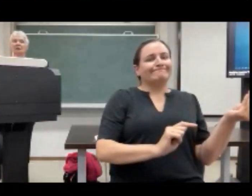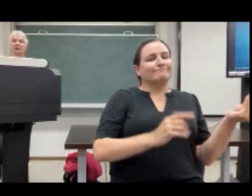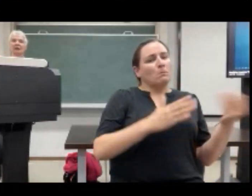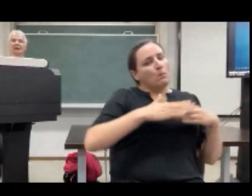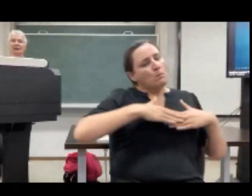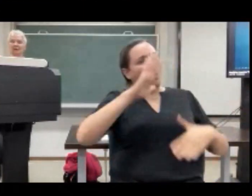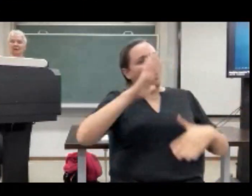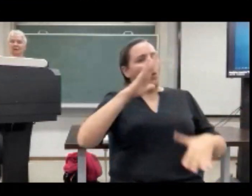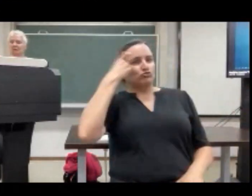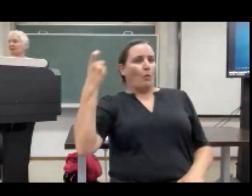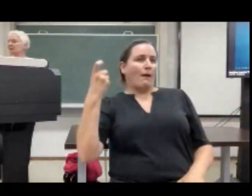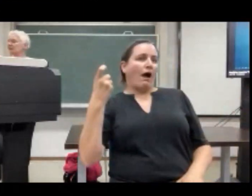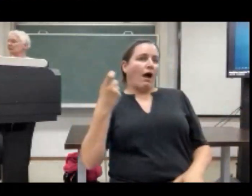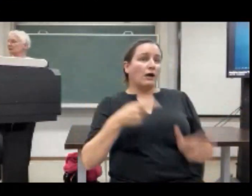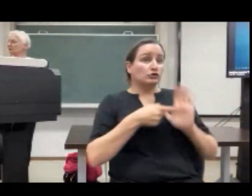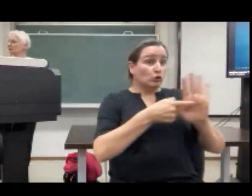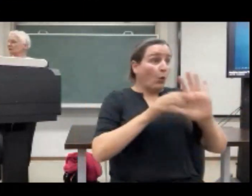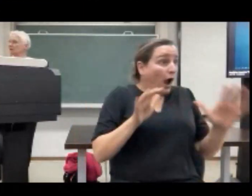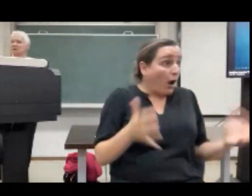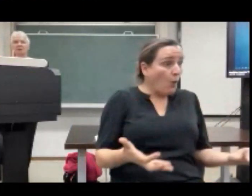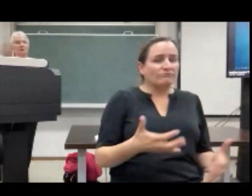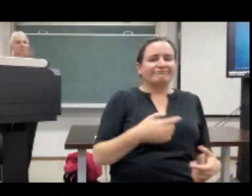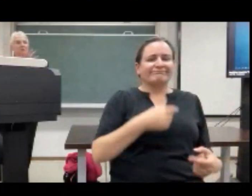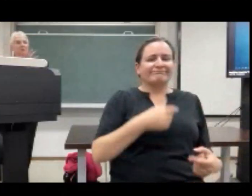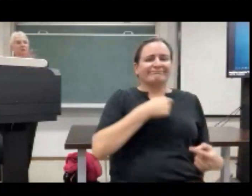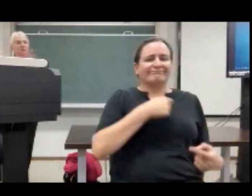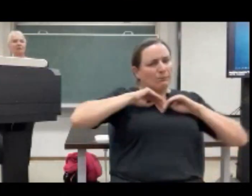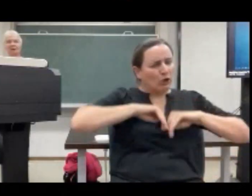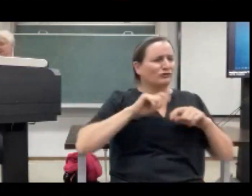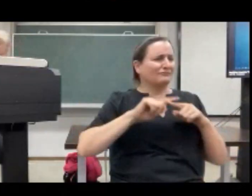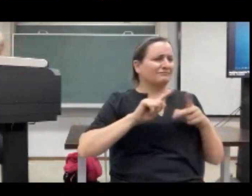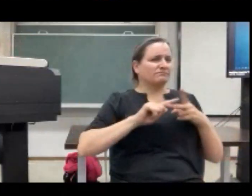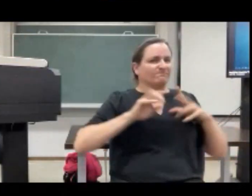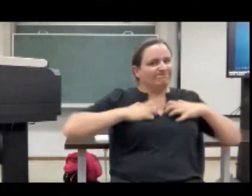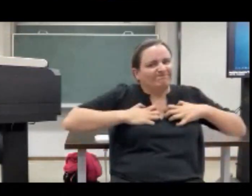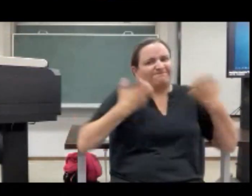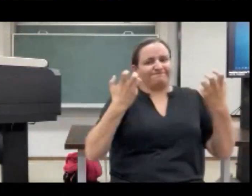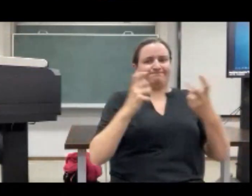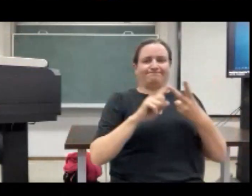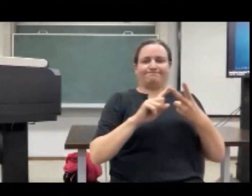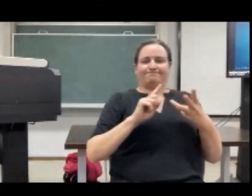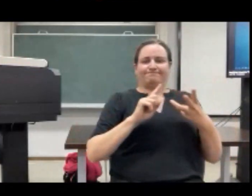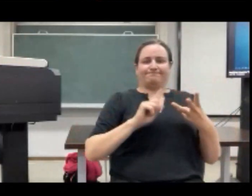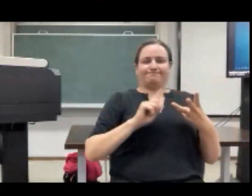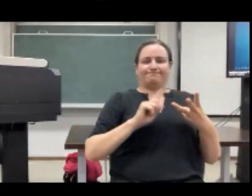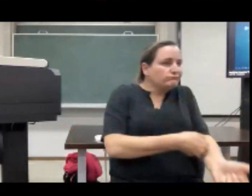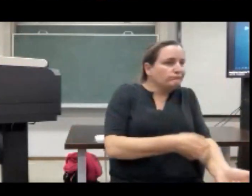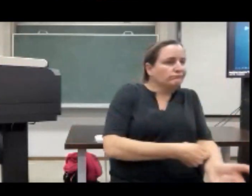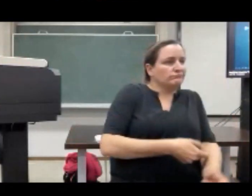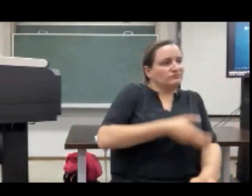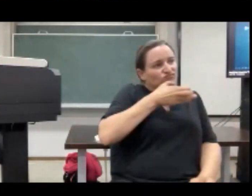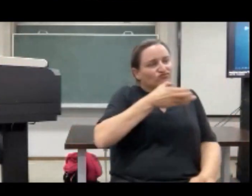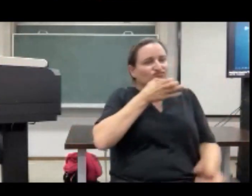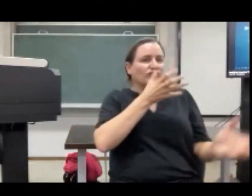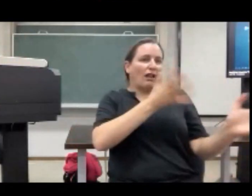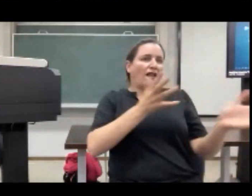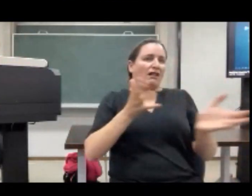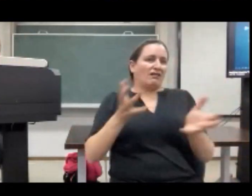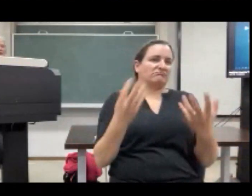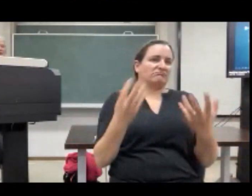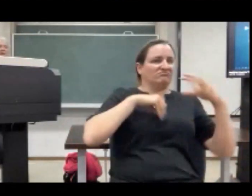depression, anger, and substance abuse. These are all related to trauma.